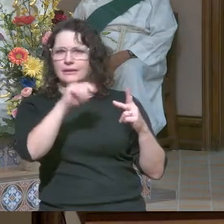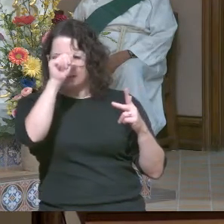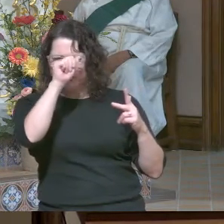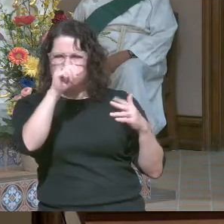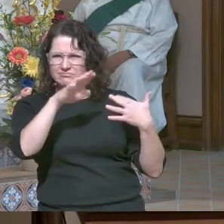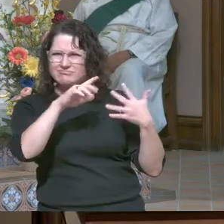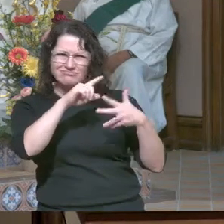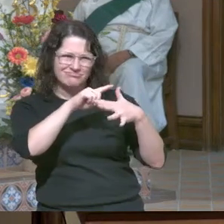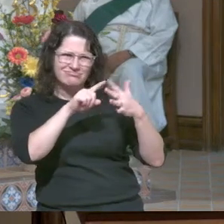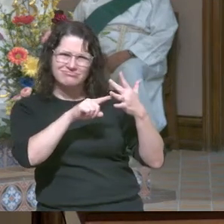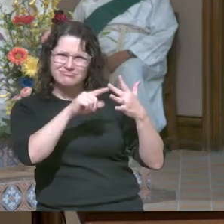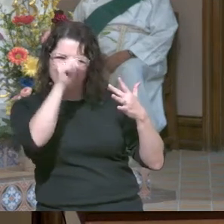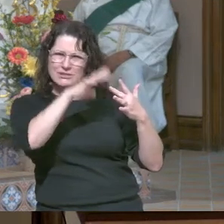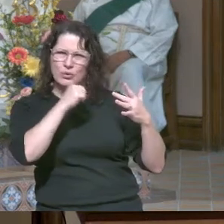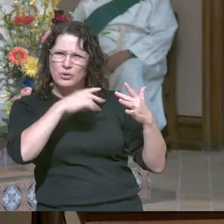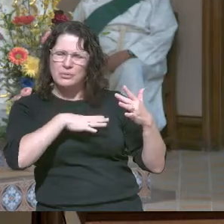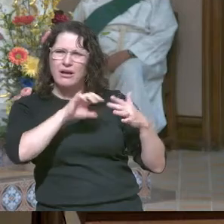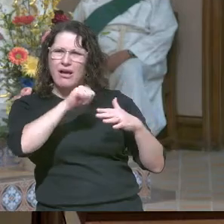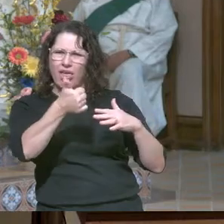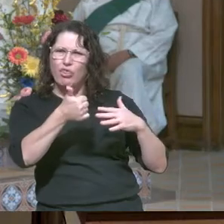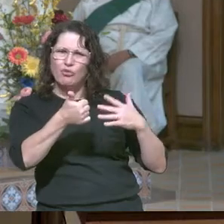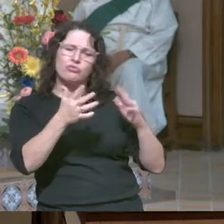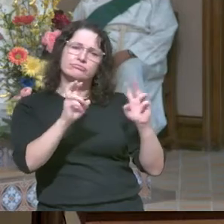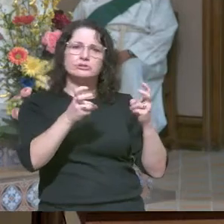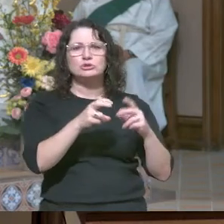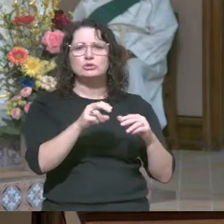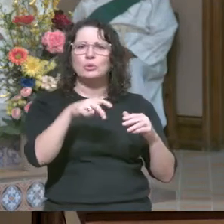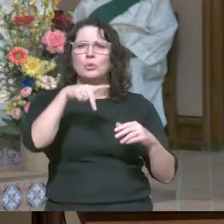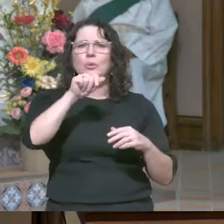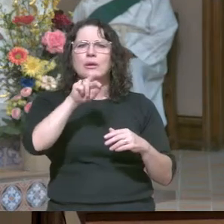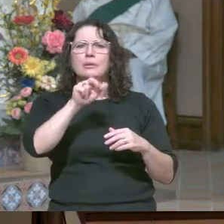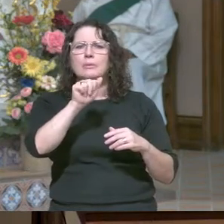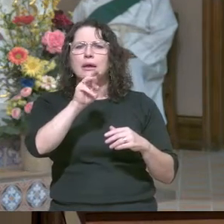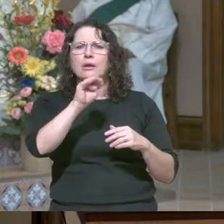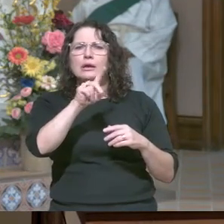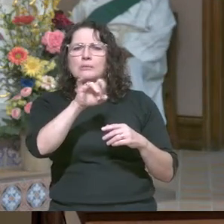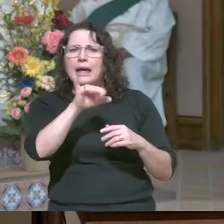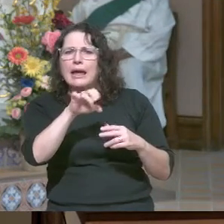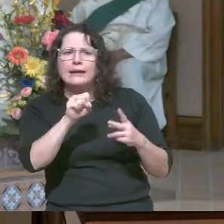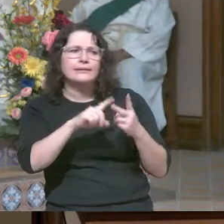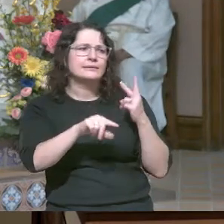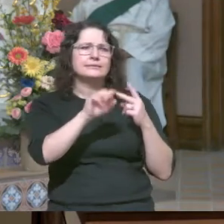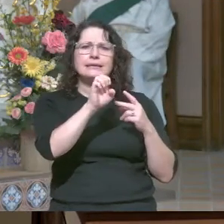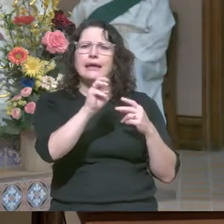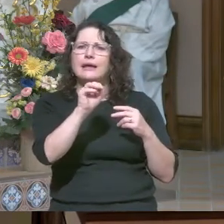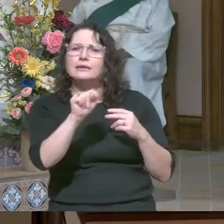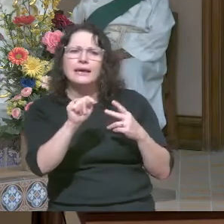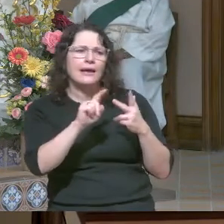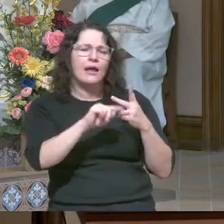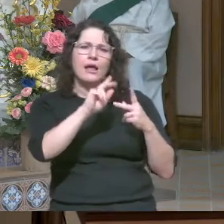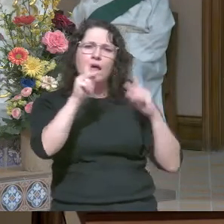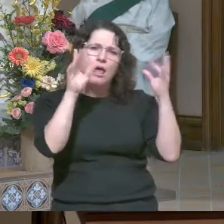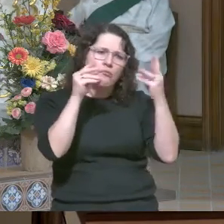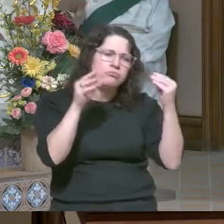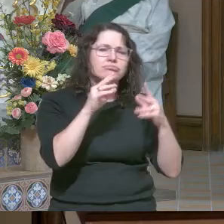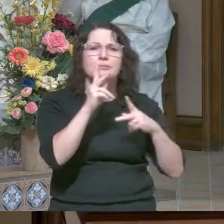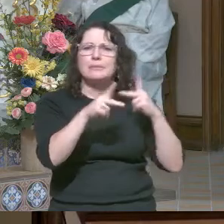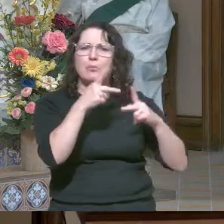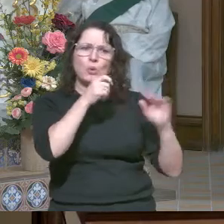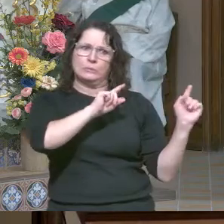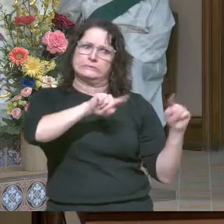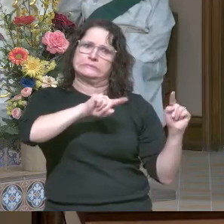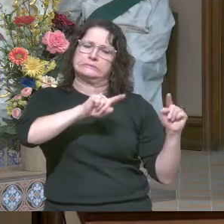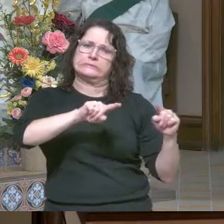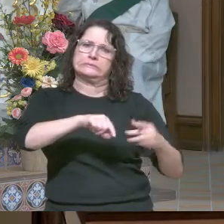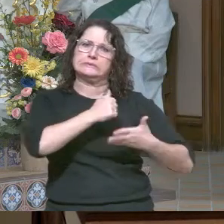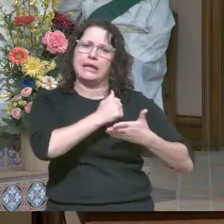women, other types of first responders, paramedics, other people who just tried to help out in any way they